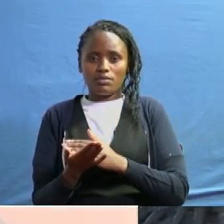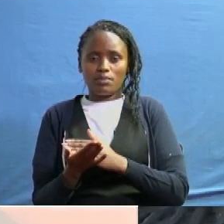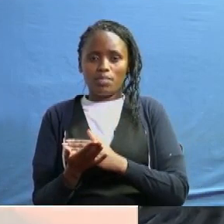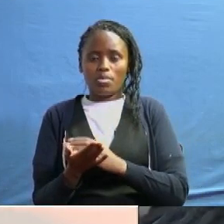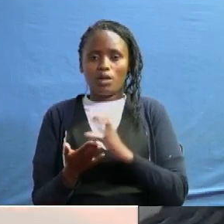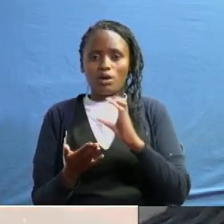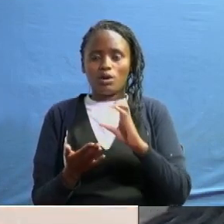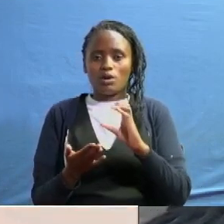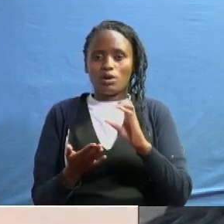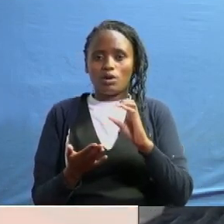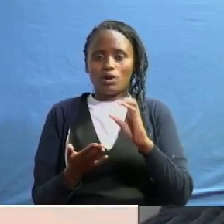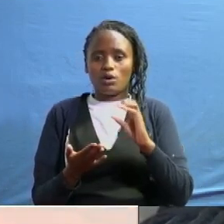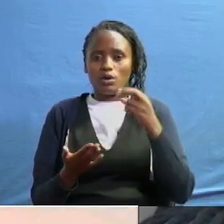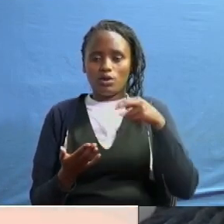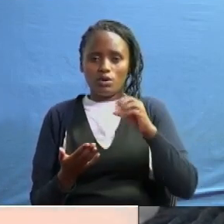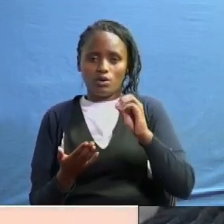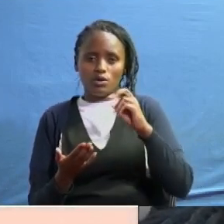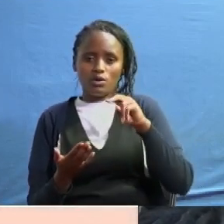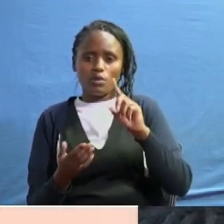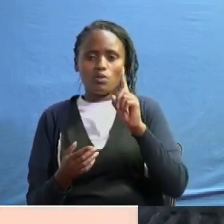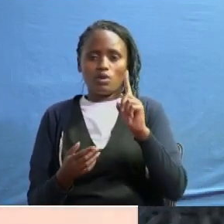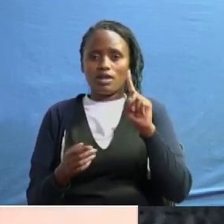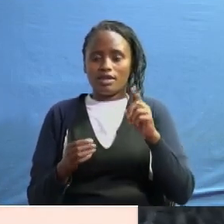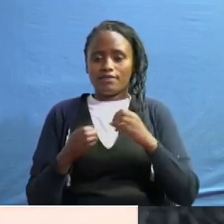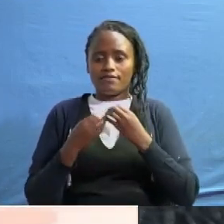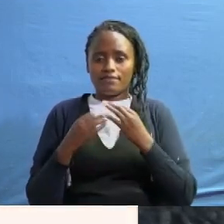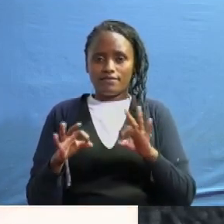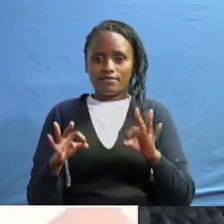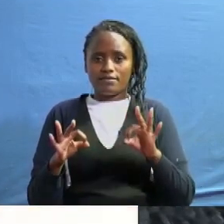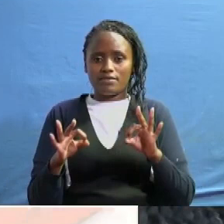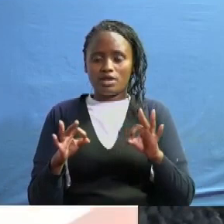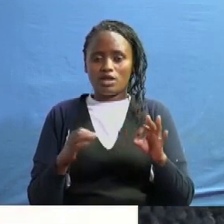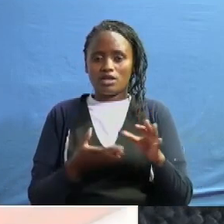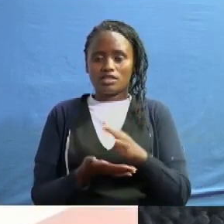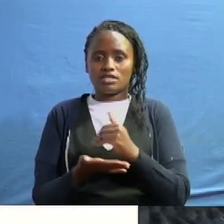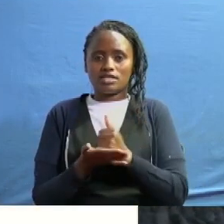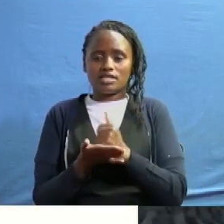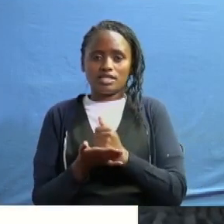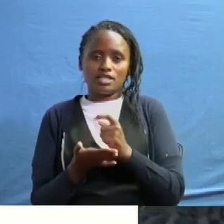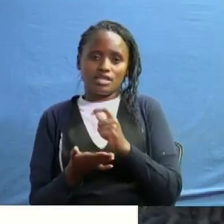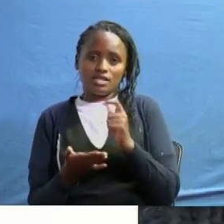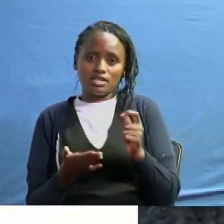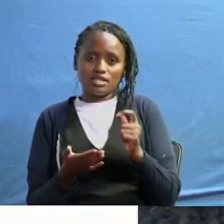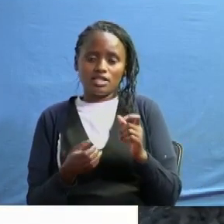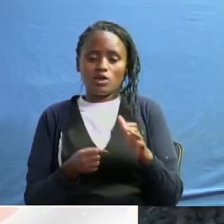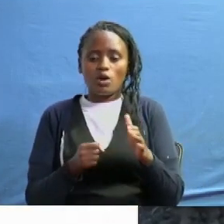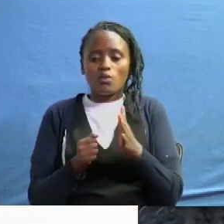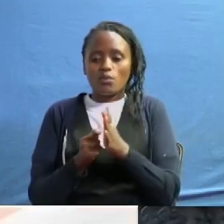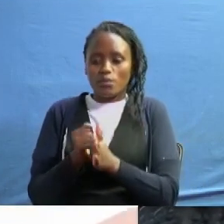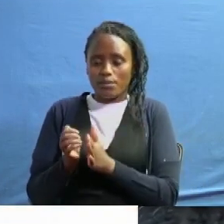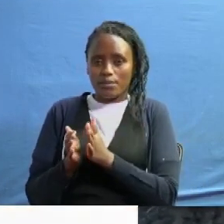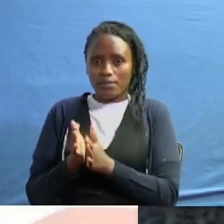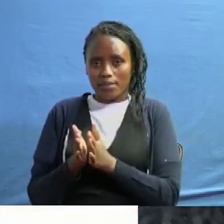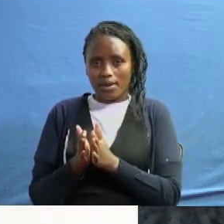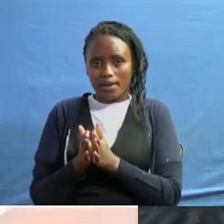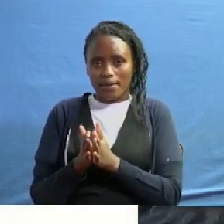co-curriculum. Per week, we have one day free so that the children can showcase their talents. That is how we manage to bring